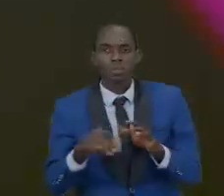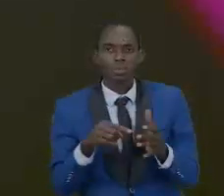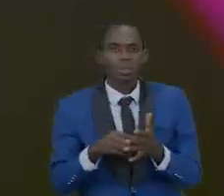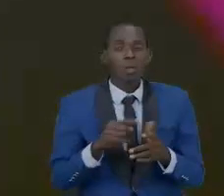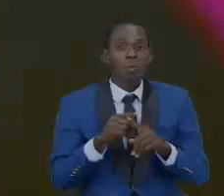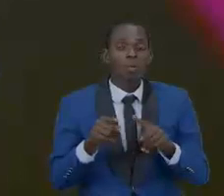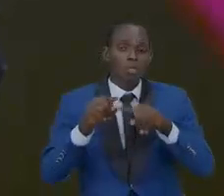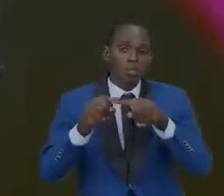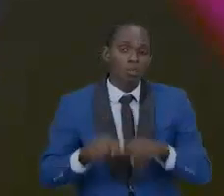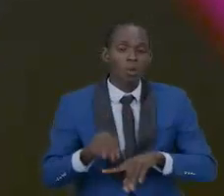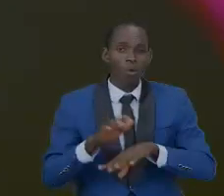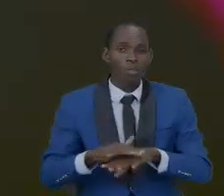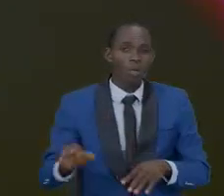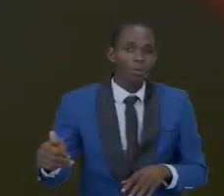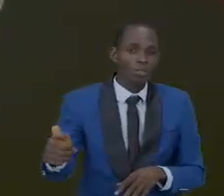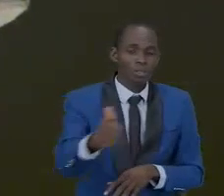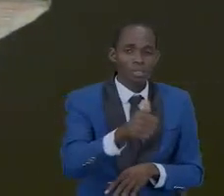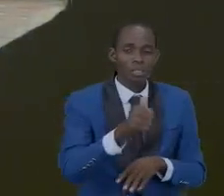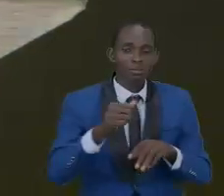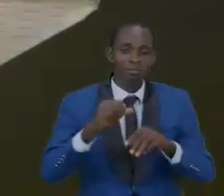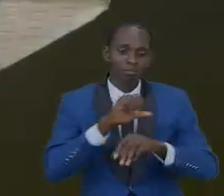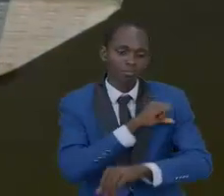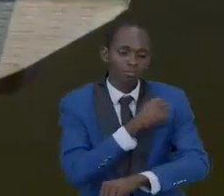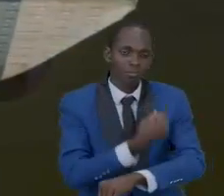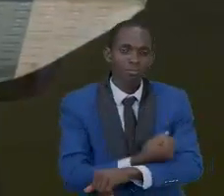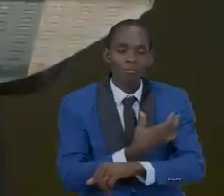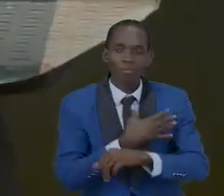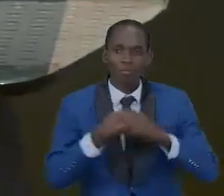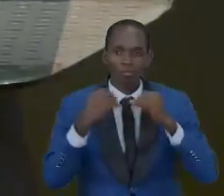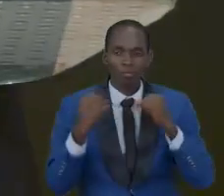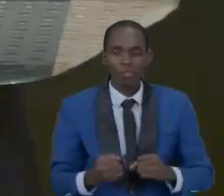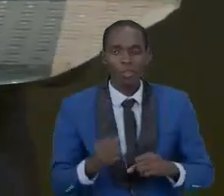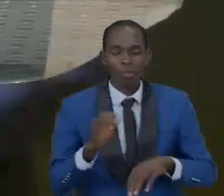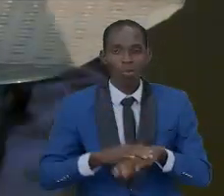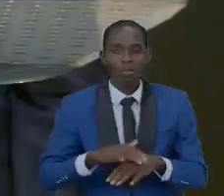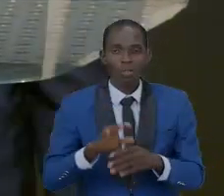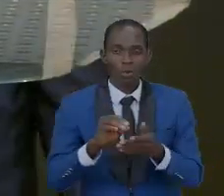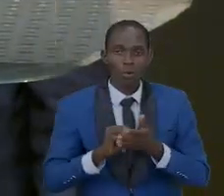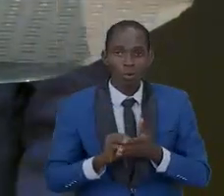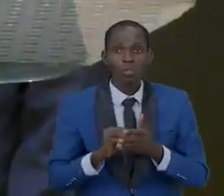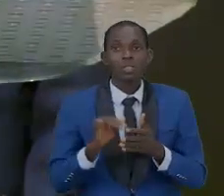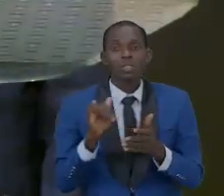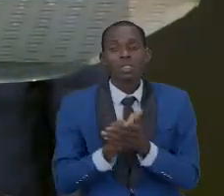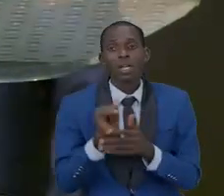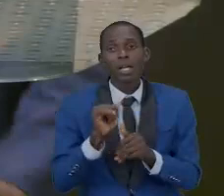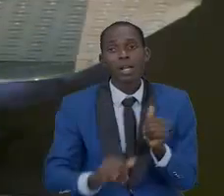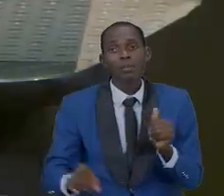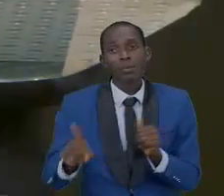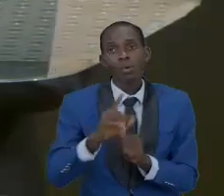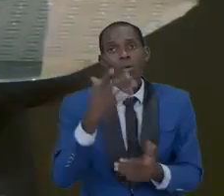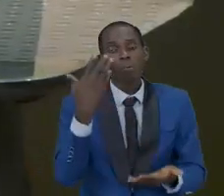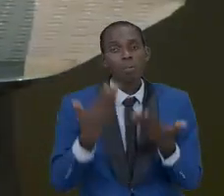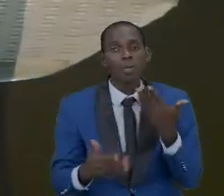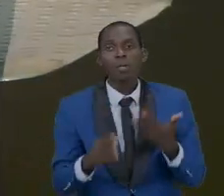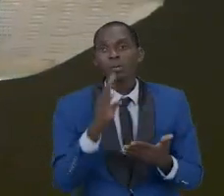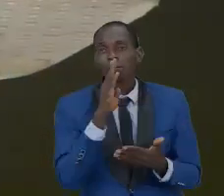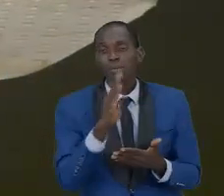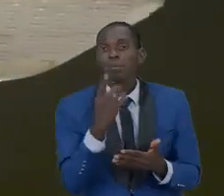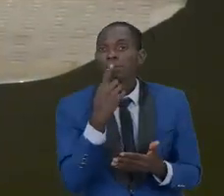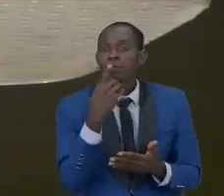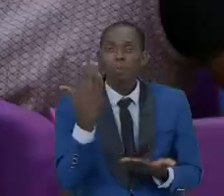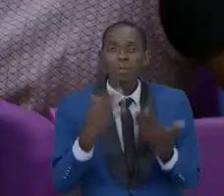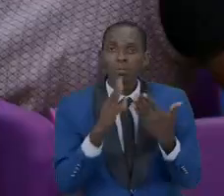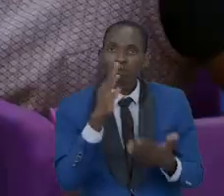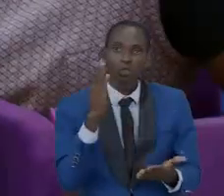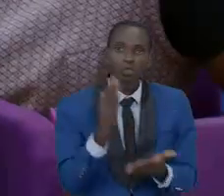on their own strengths and character alone that every mouth may be best taught and all